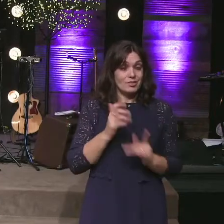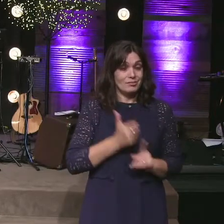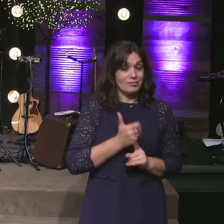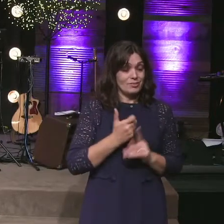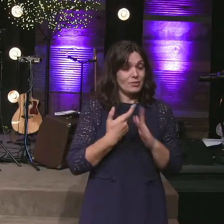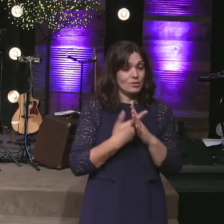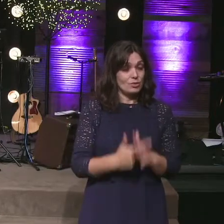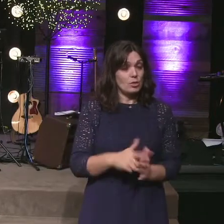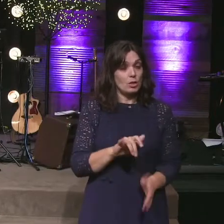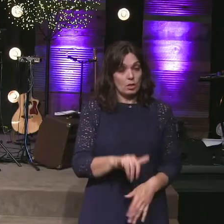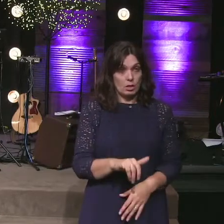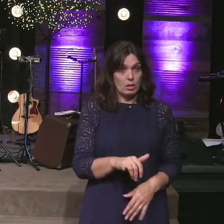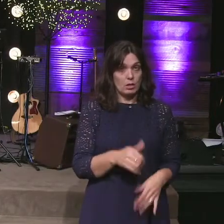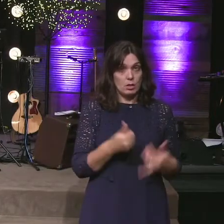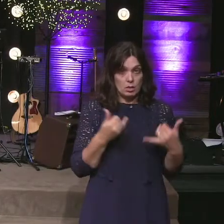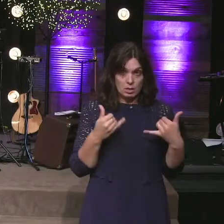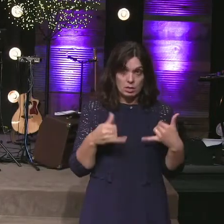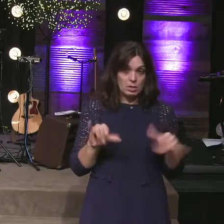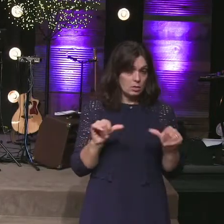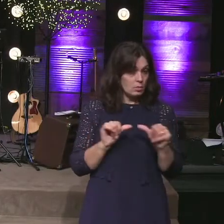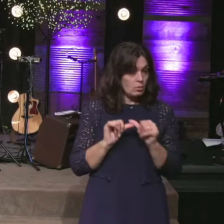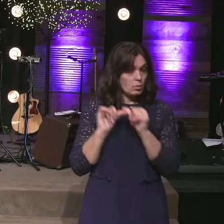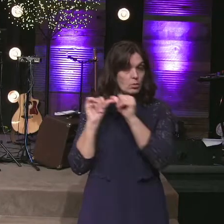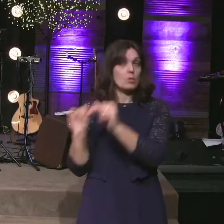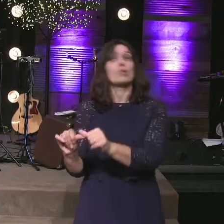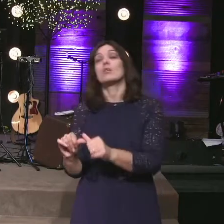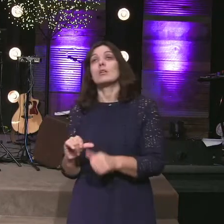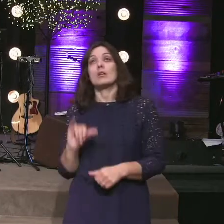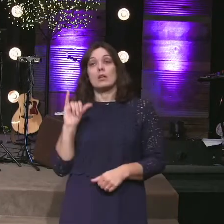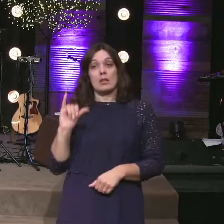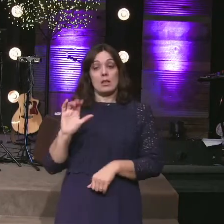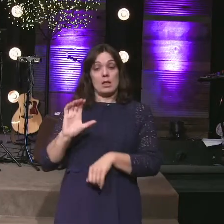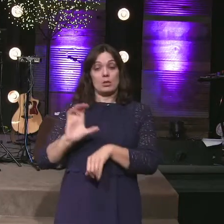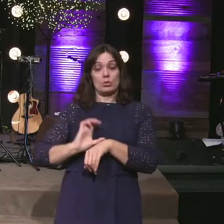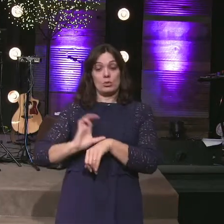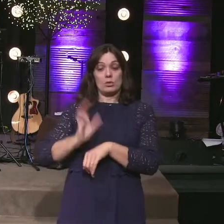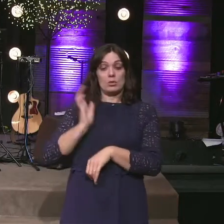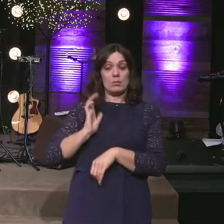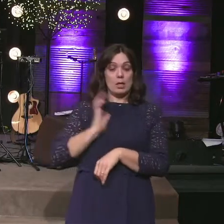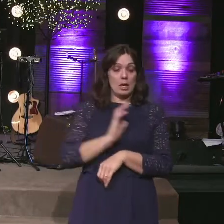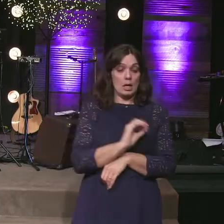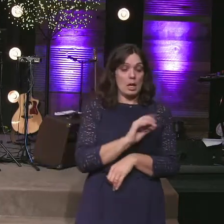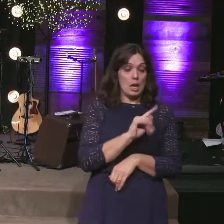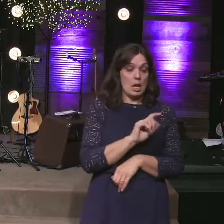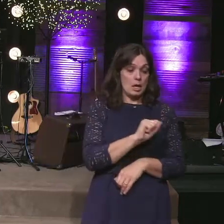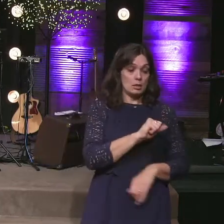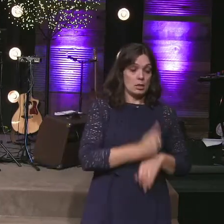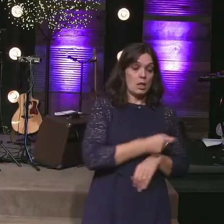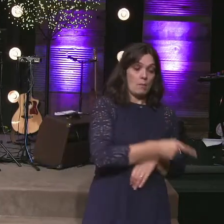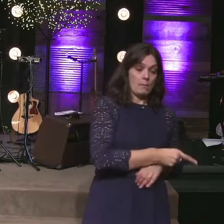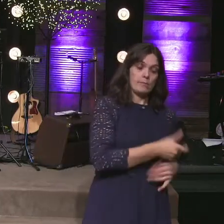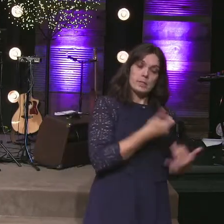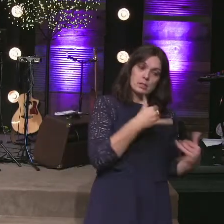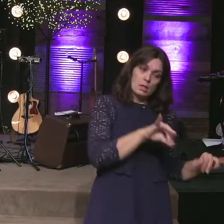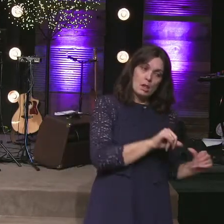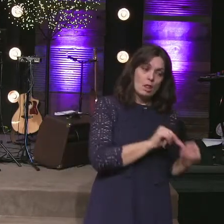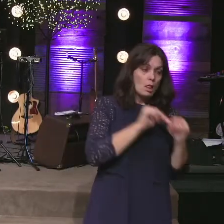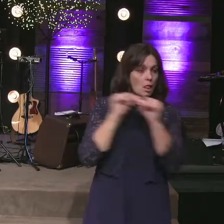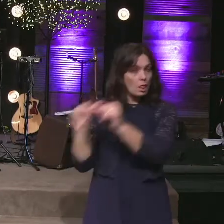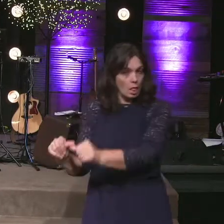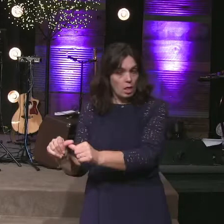It's still going on. That church in the book of Acts, still going on. We're